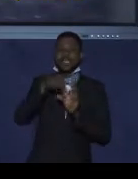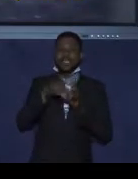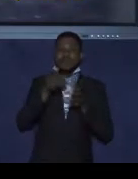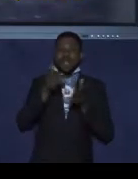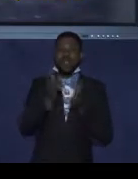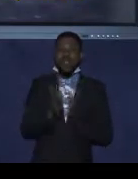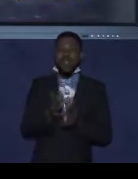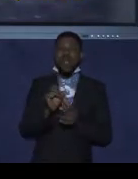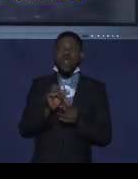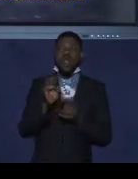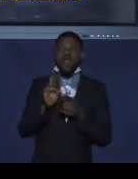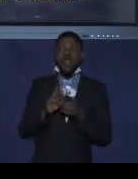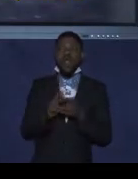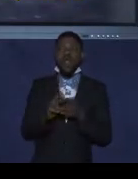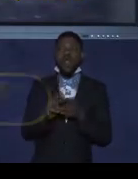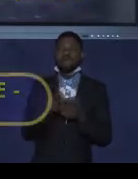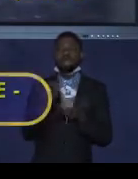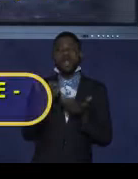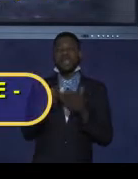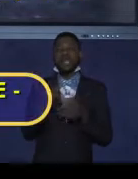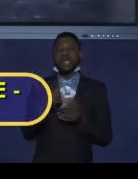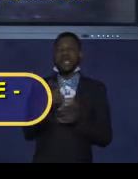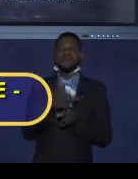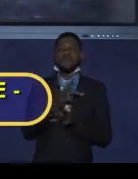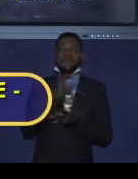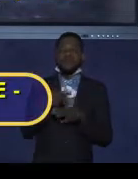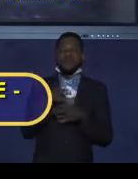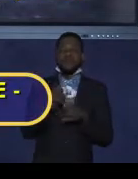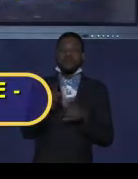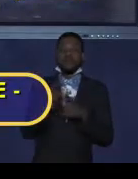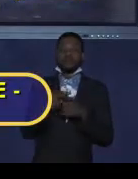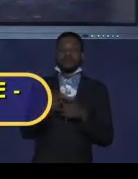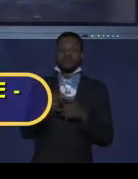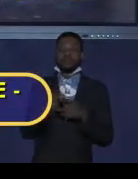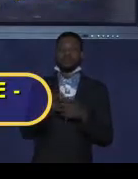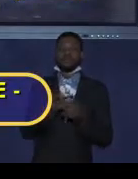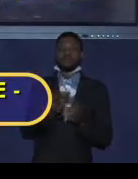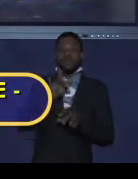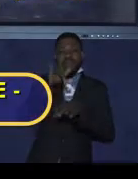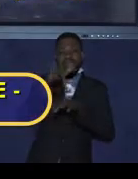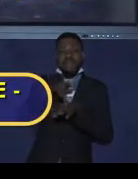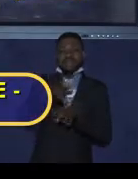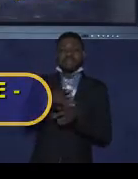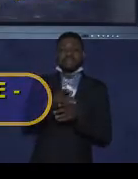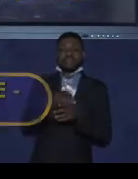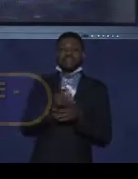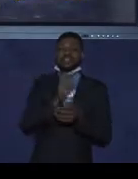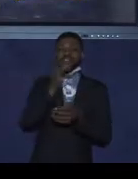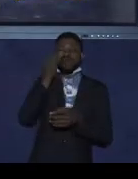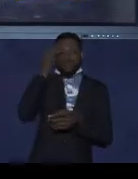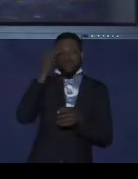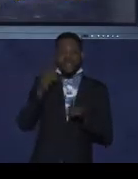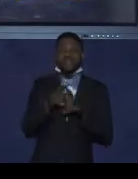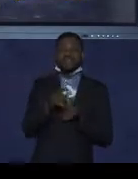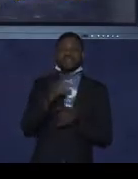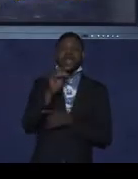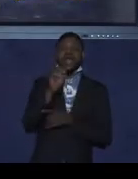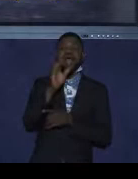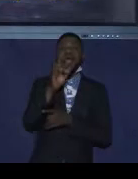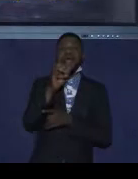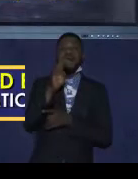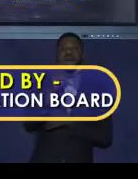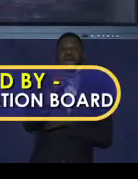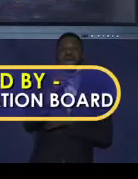participator, or whether a principal or an accessory, a participator in an offense is known as an